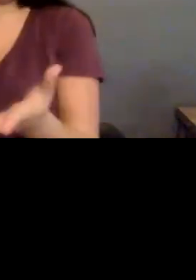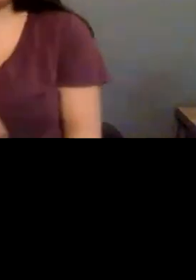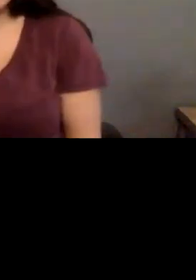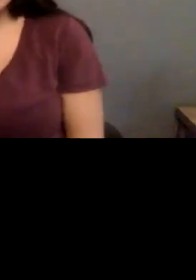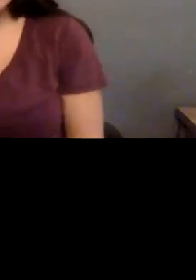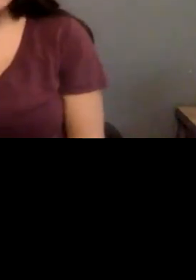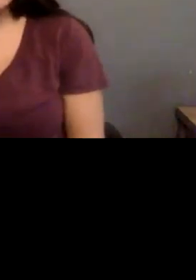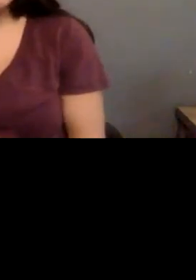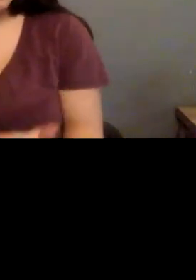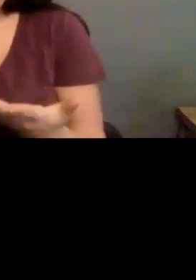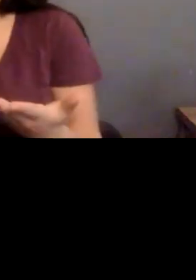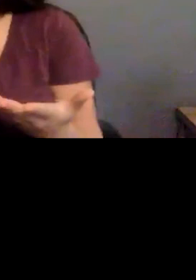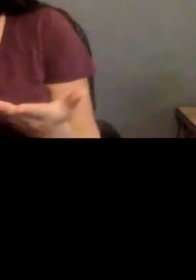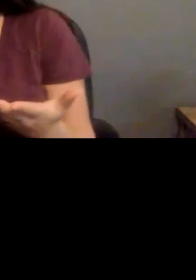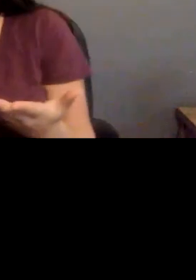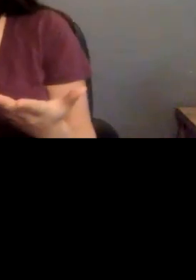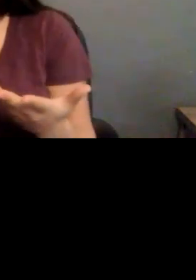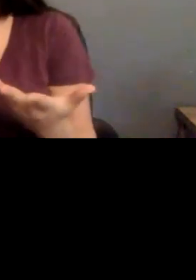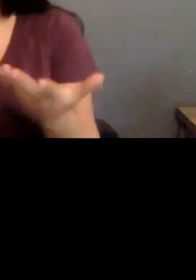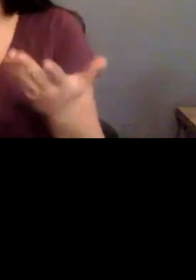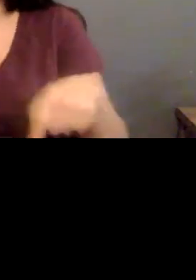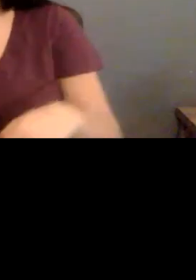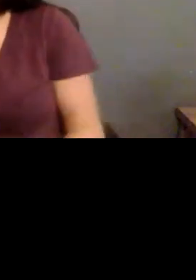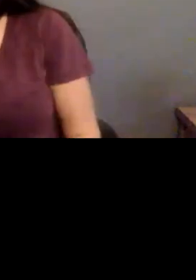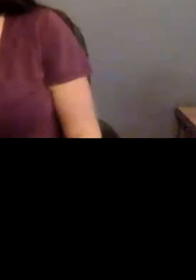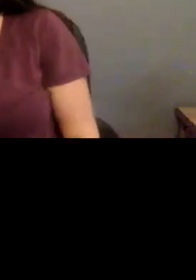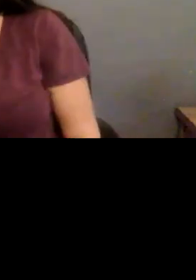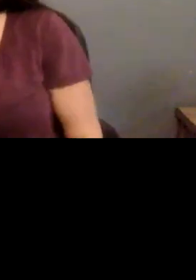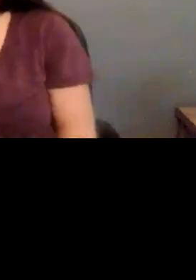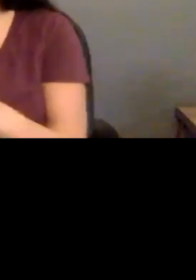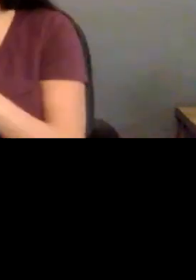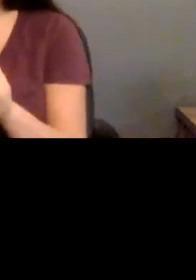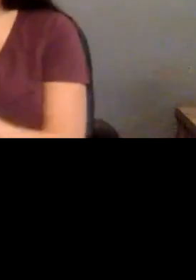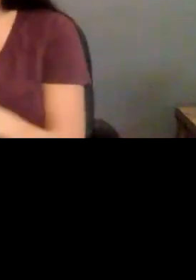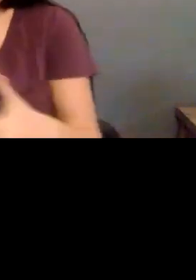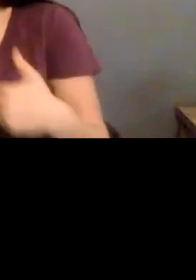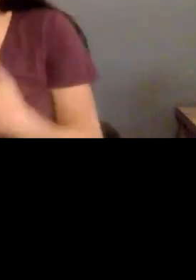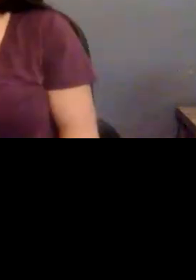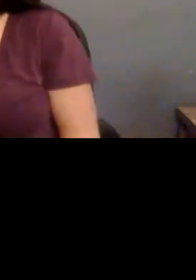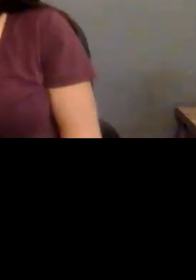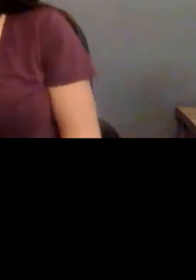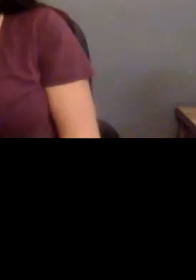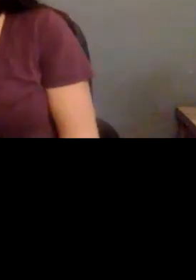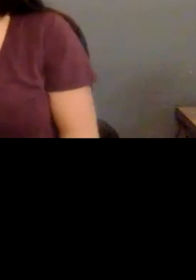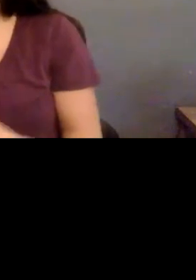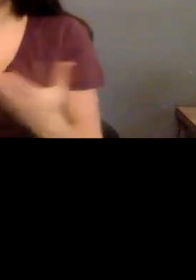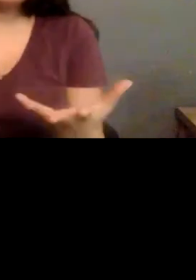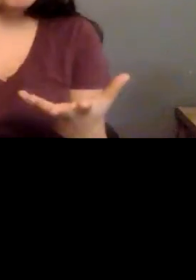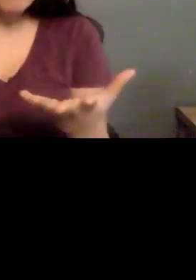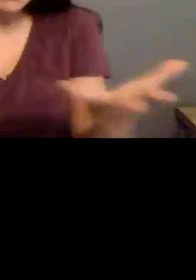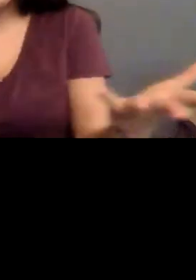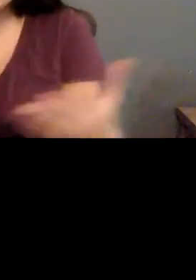Would you offer it only somewhere like URMC, where we have the Deaf Wellness Clinic?